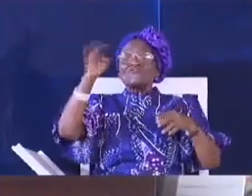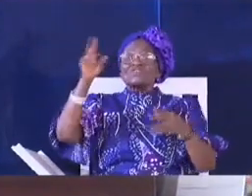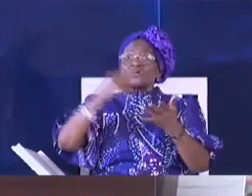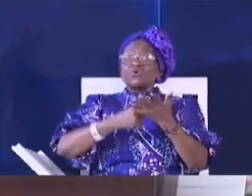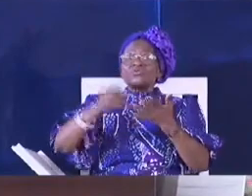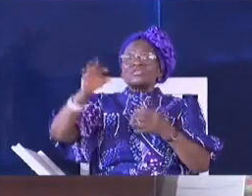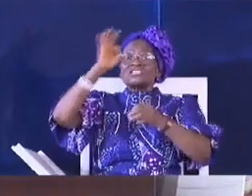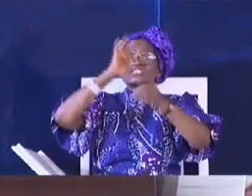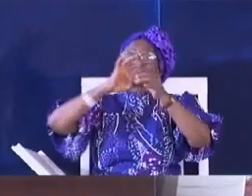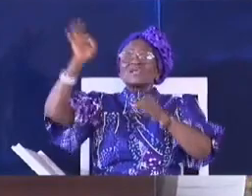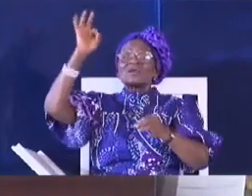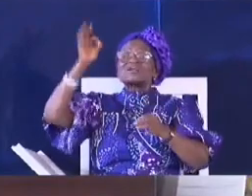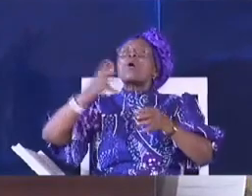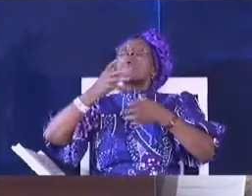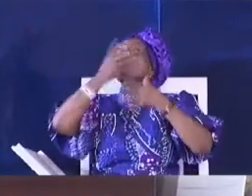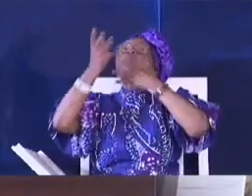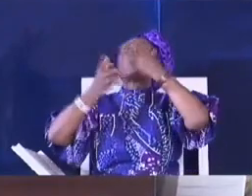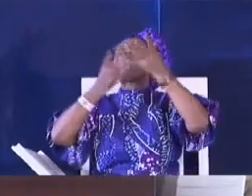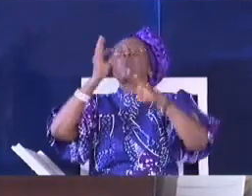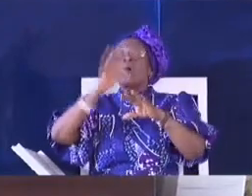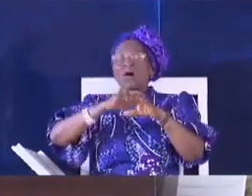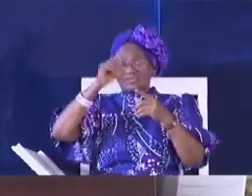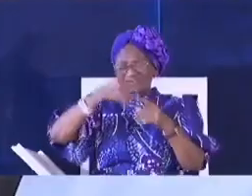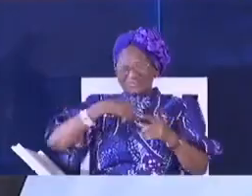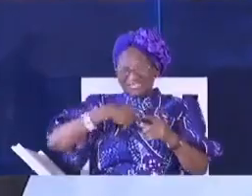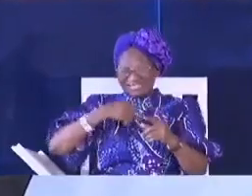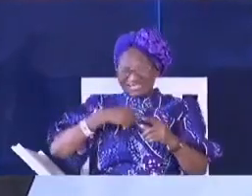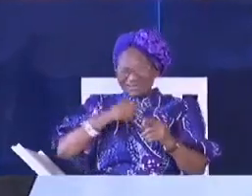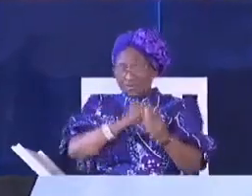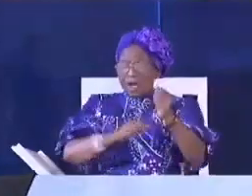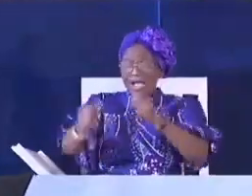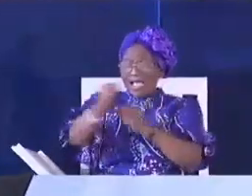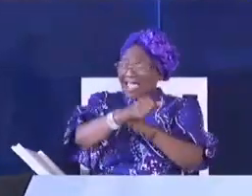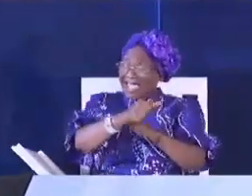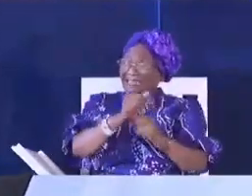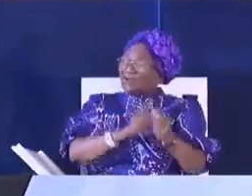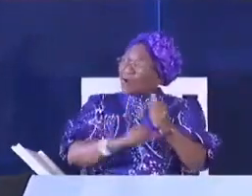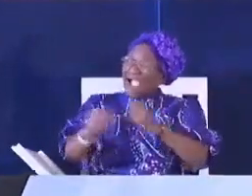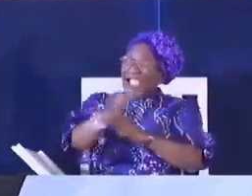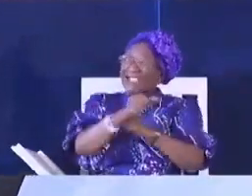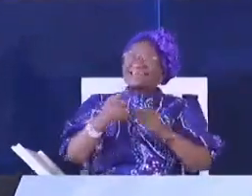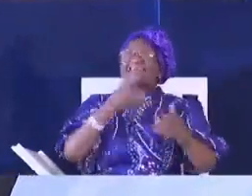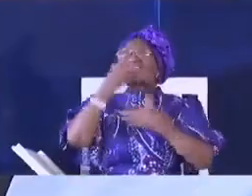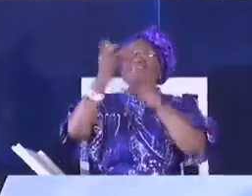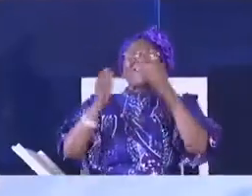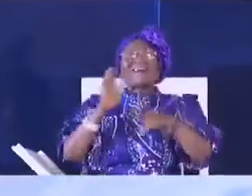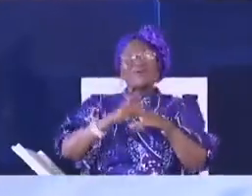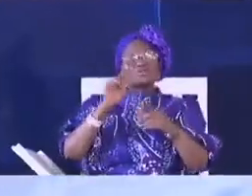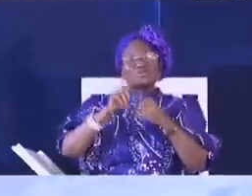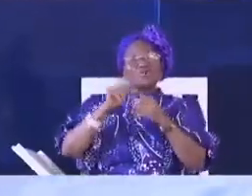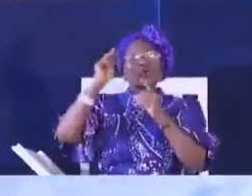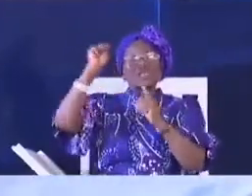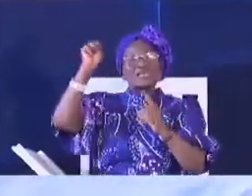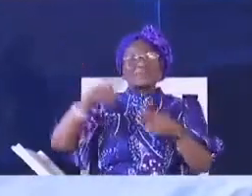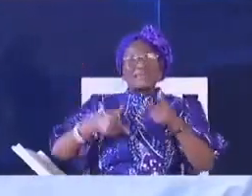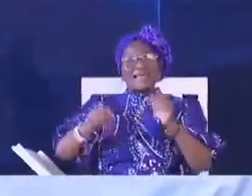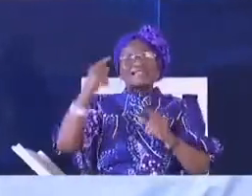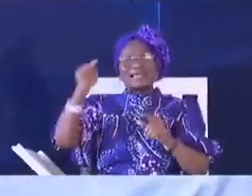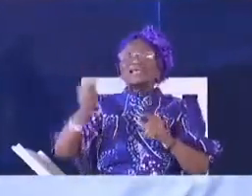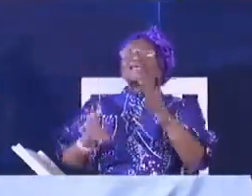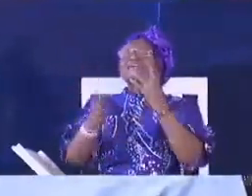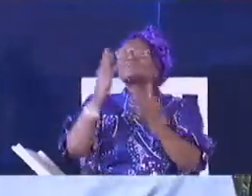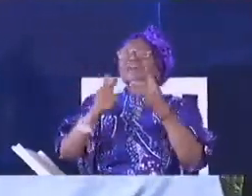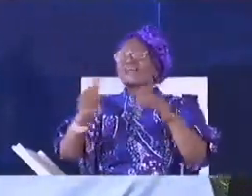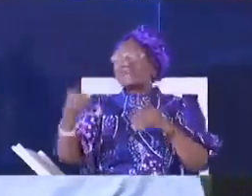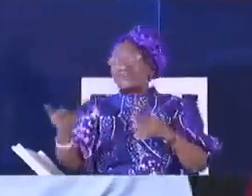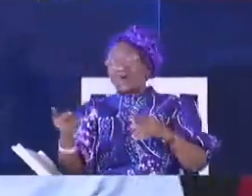Go ahead, cry unto the Almighty God. Let the fire fall and let the wind blow in